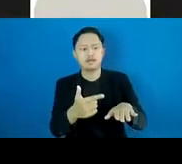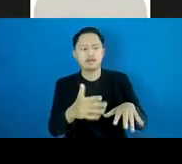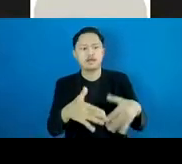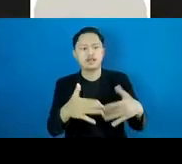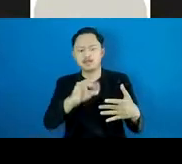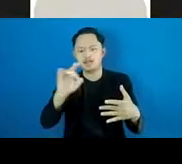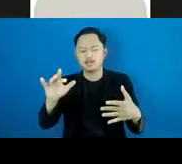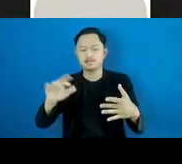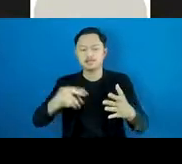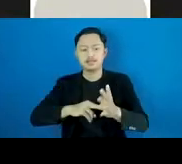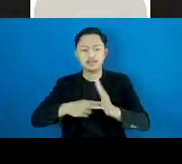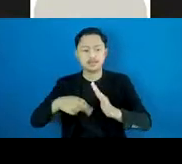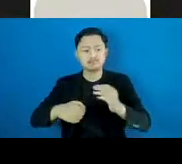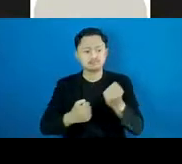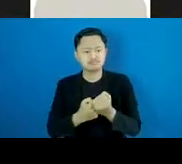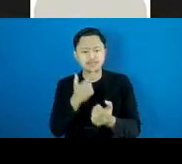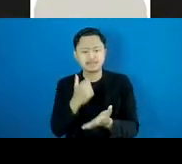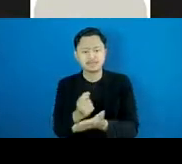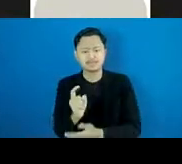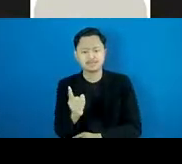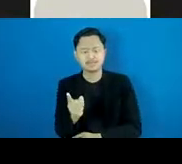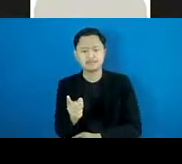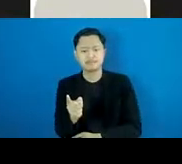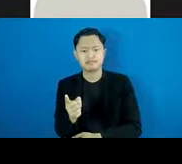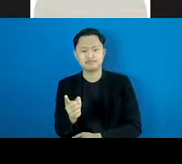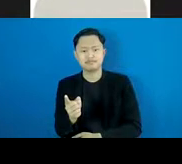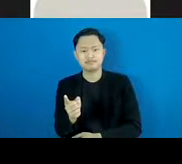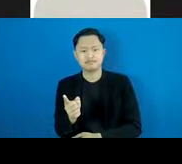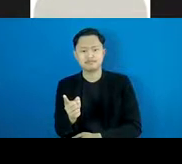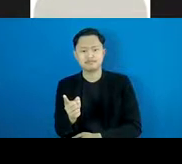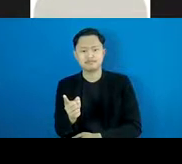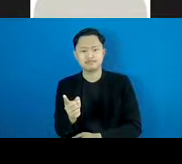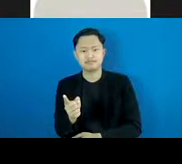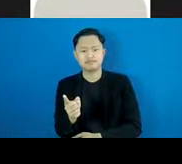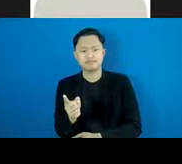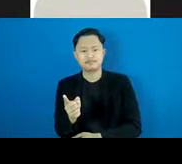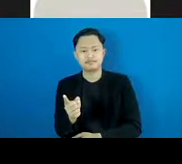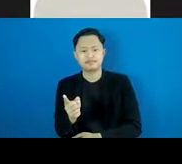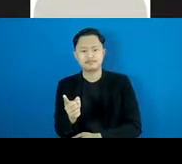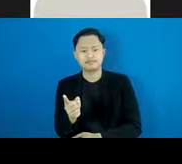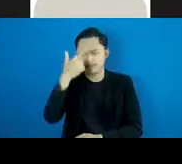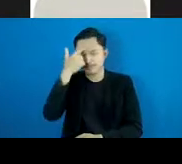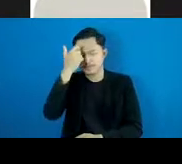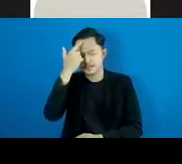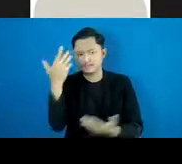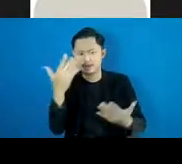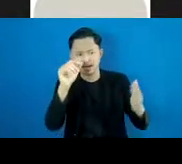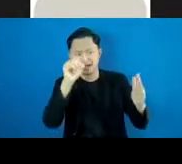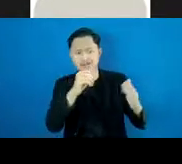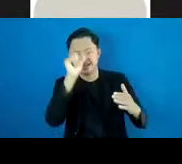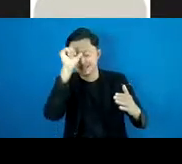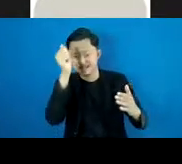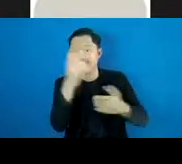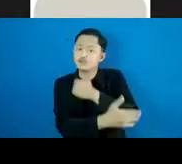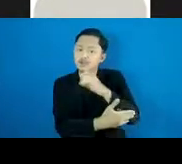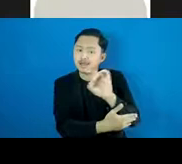this support is required. And with this, we hope that Indonesia can learn from the implementation in the other countries like China and